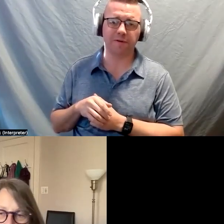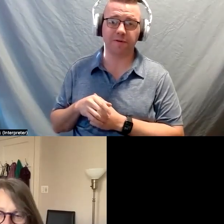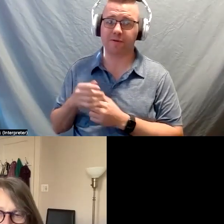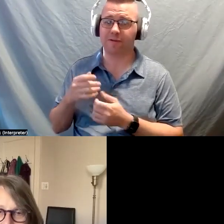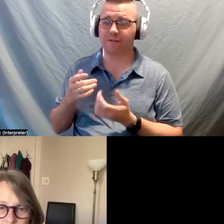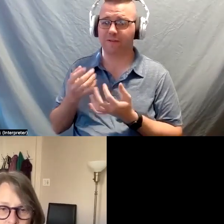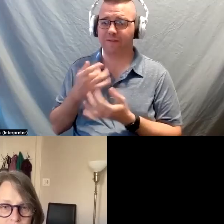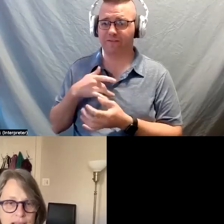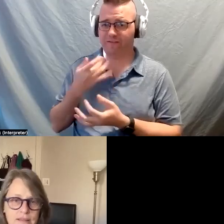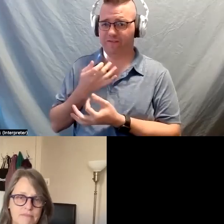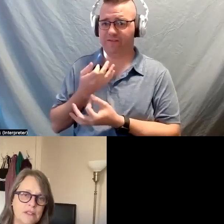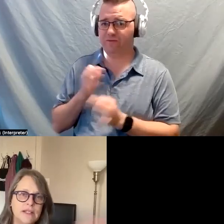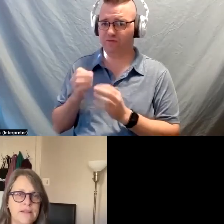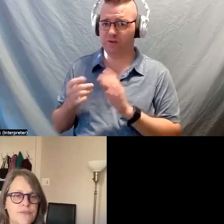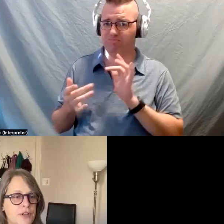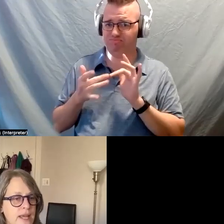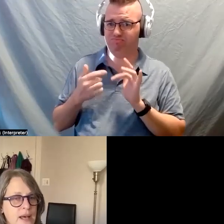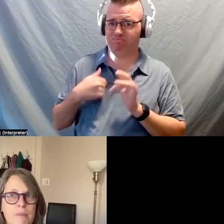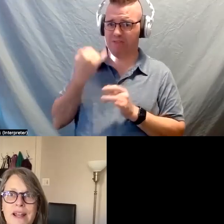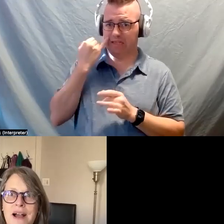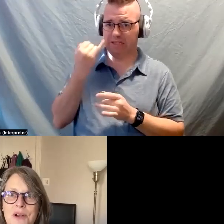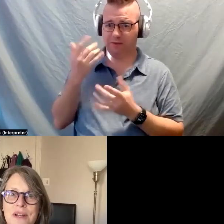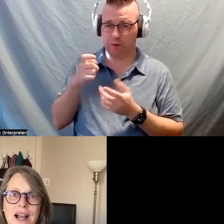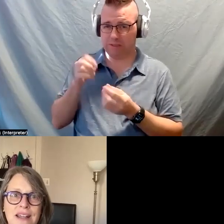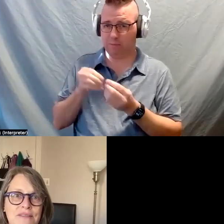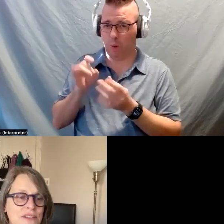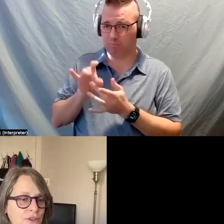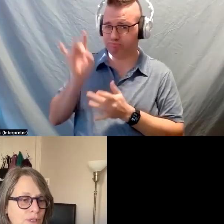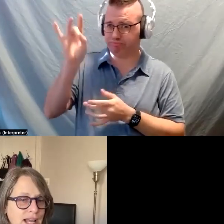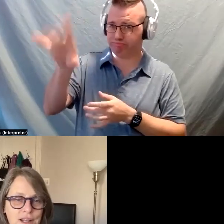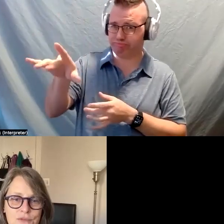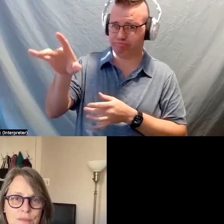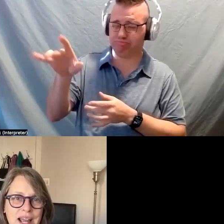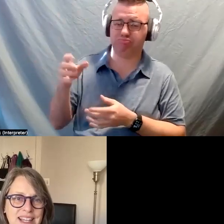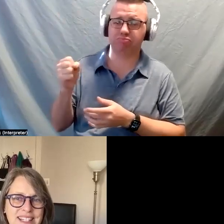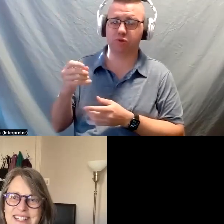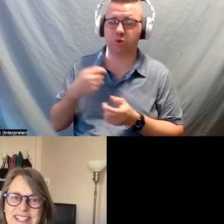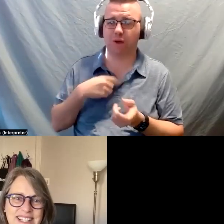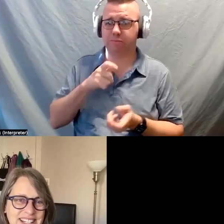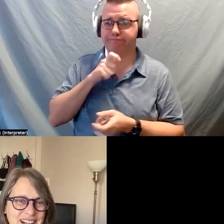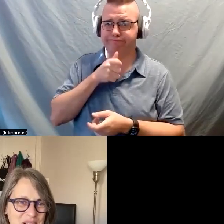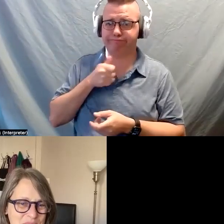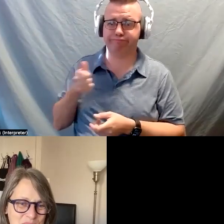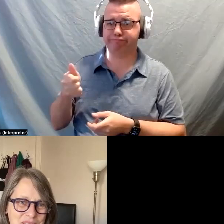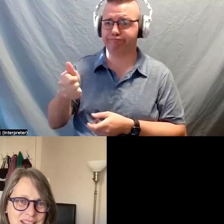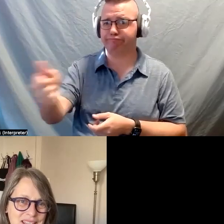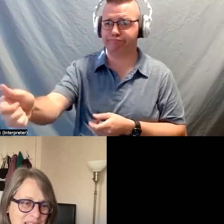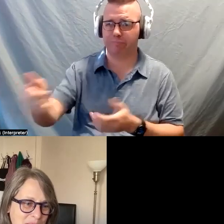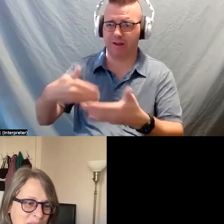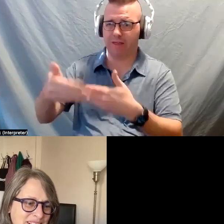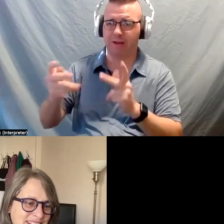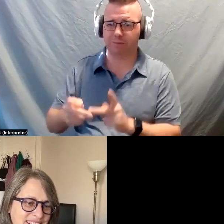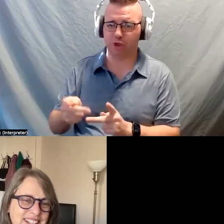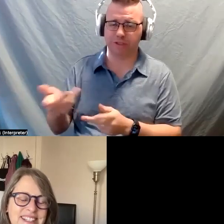if anyone would like a little input. But I'm going to kind of, if you will, hand over the mic